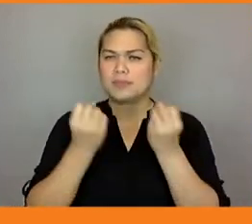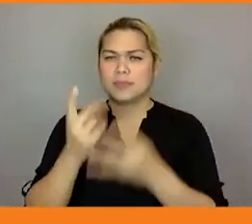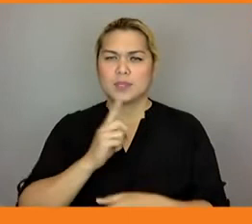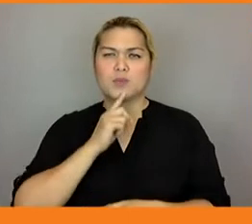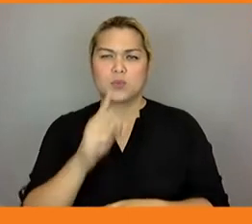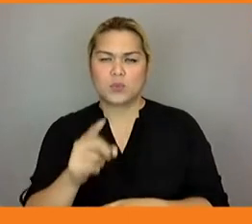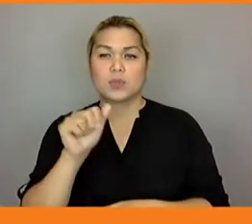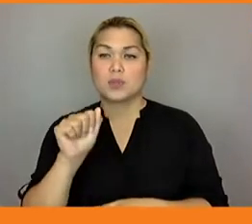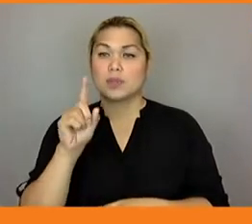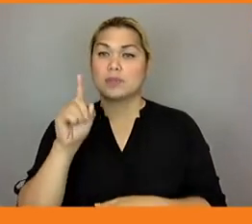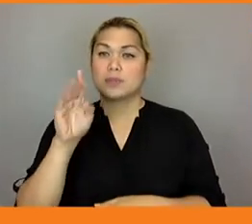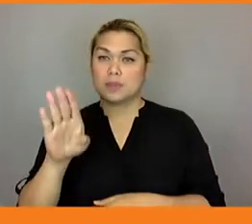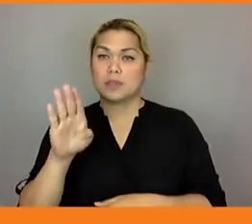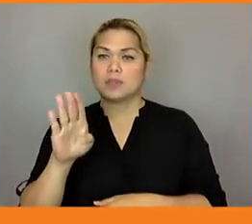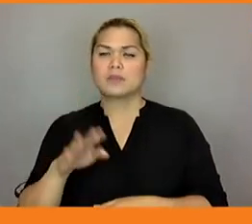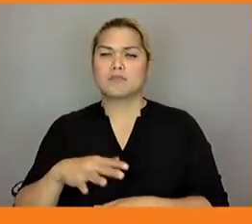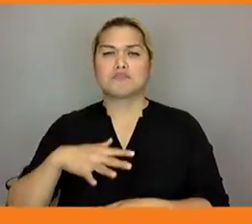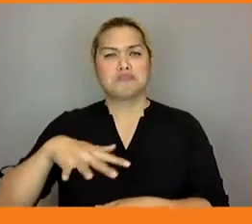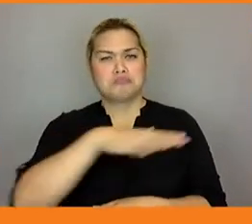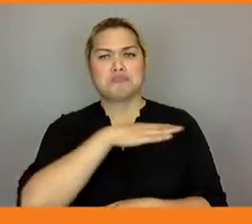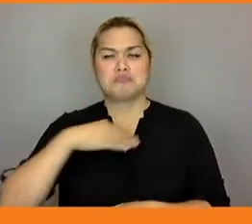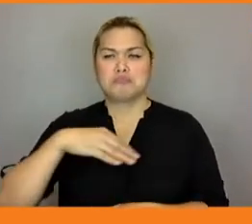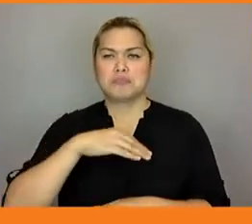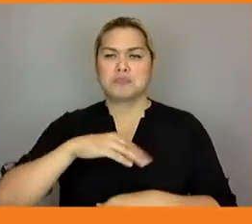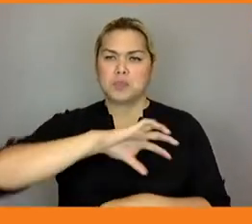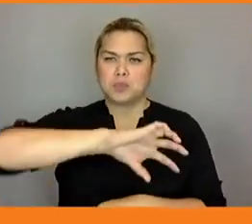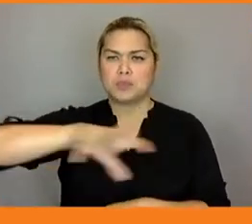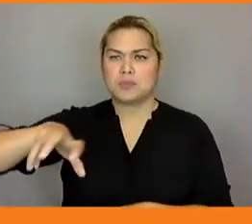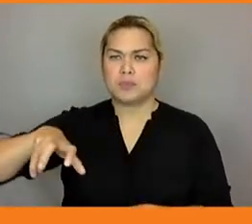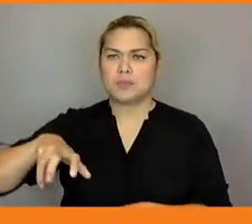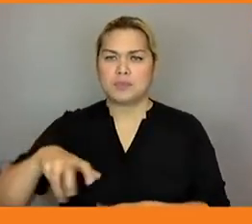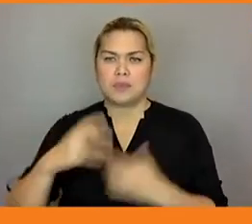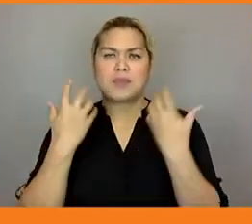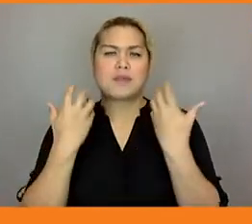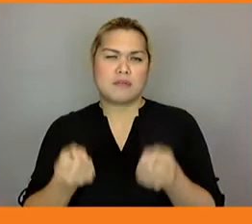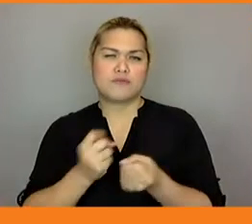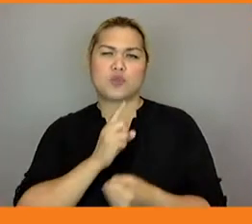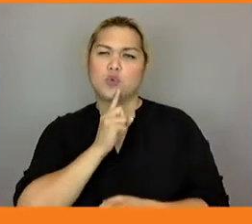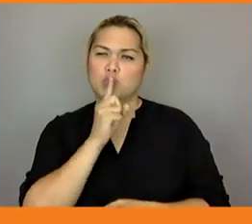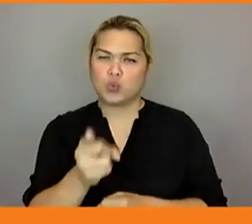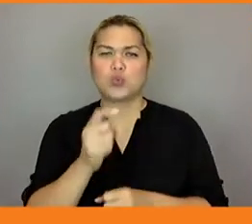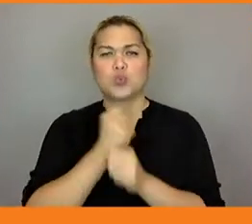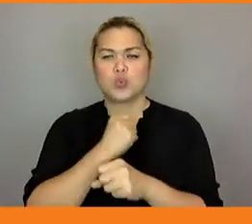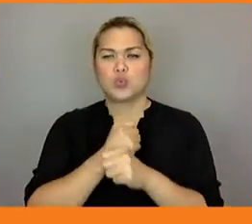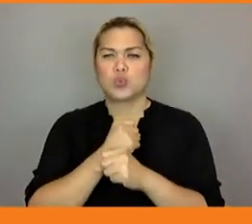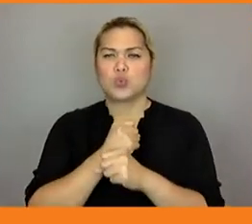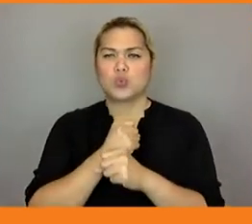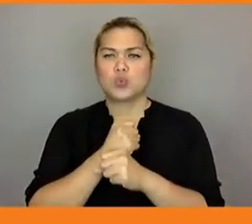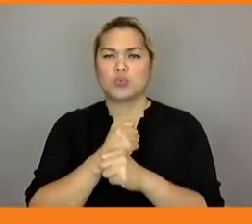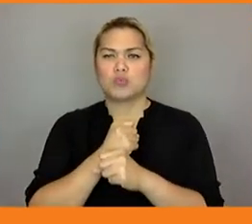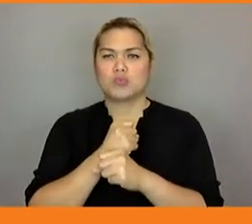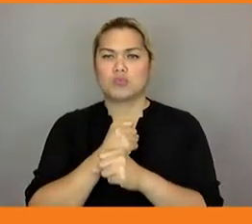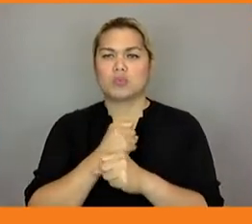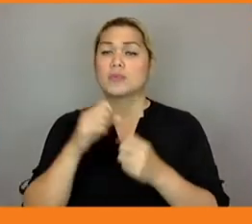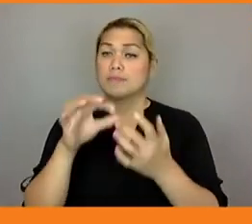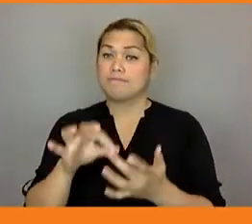debt stresses and decent work deficit, in particular the Pacific Islands. In this regard, I would like to